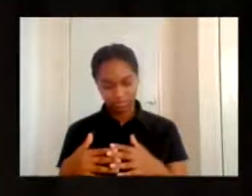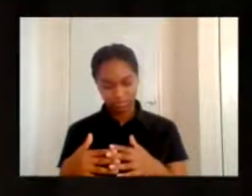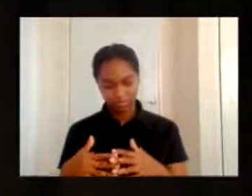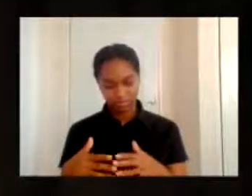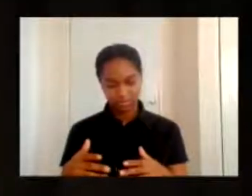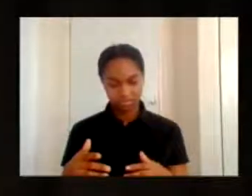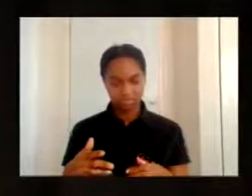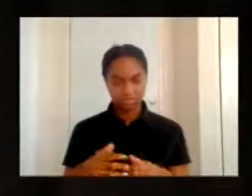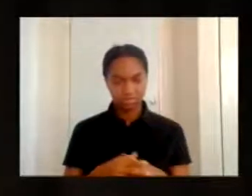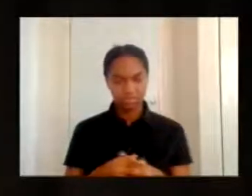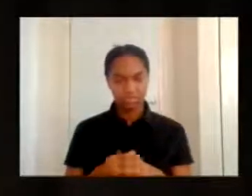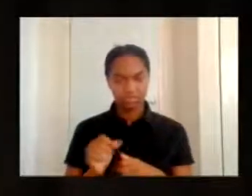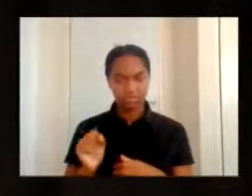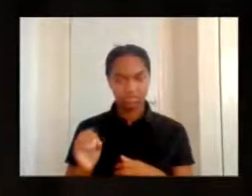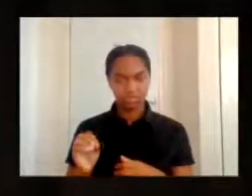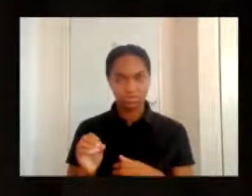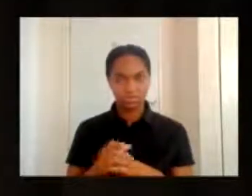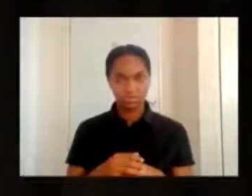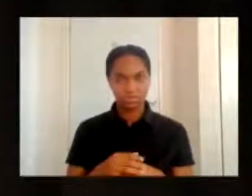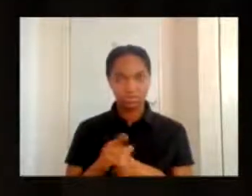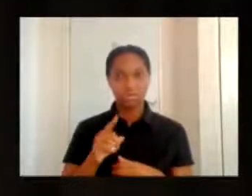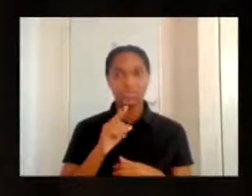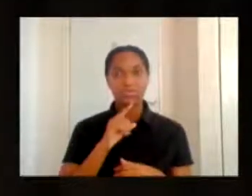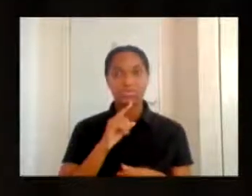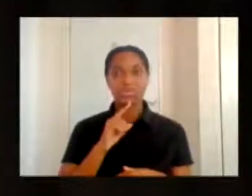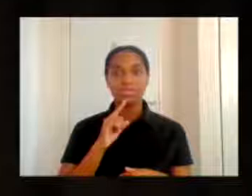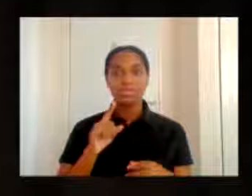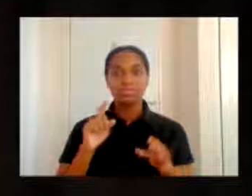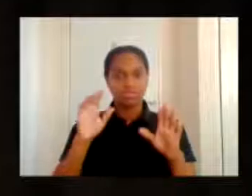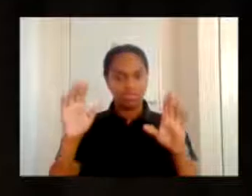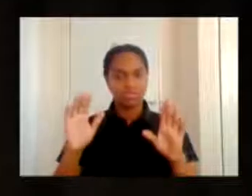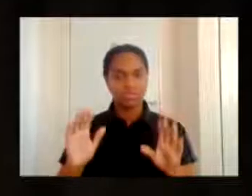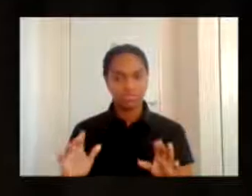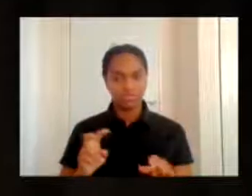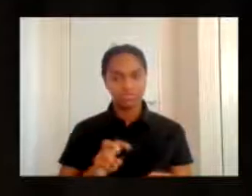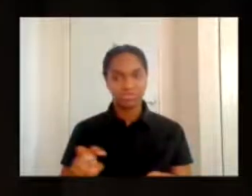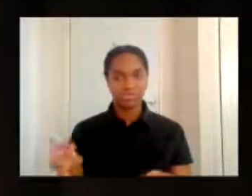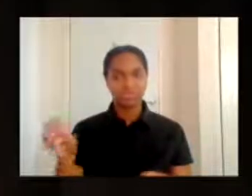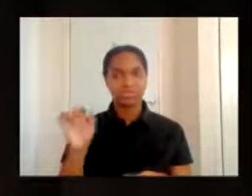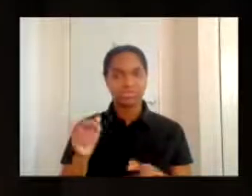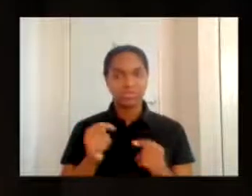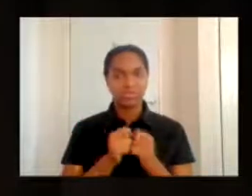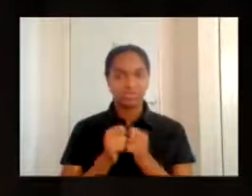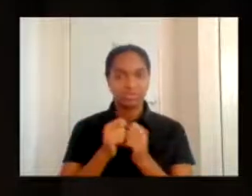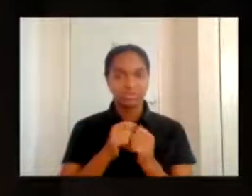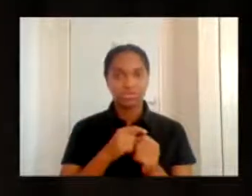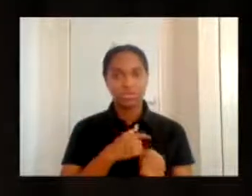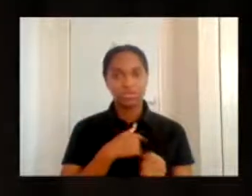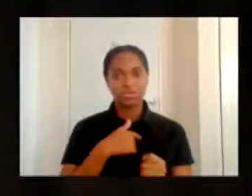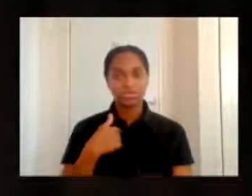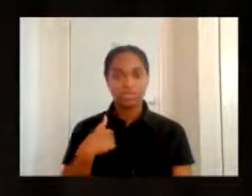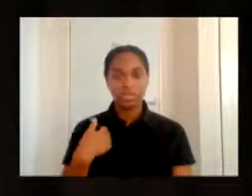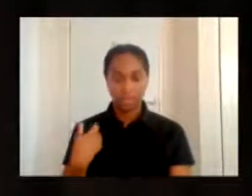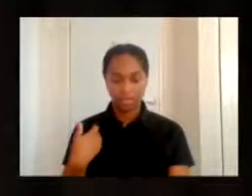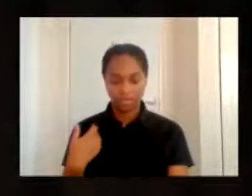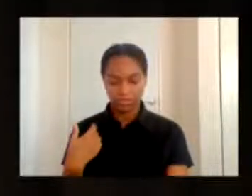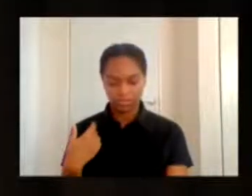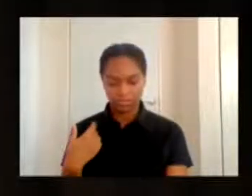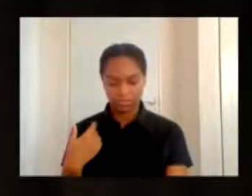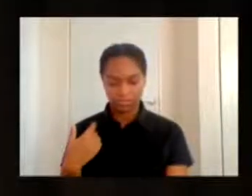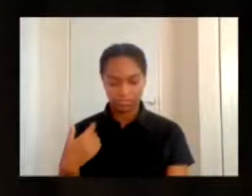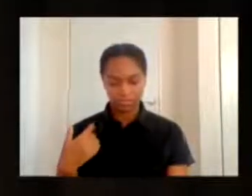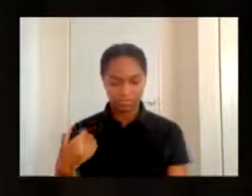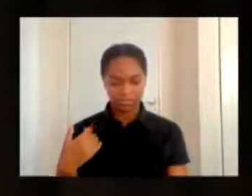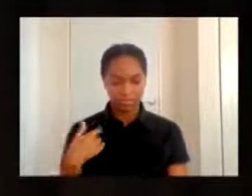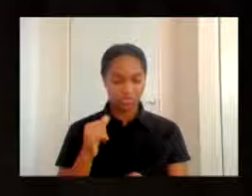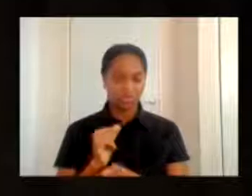together. So this has been a wonderful journey that together we have worked on